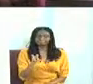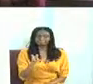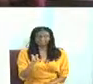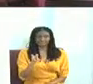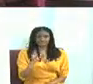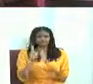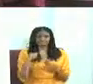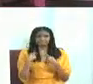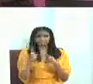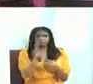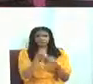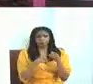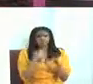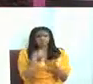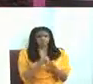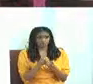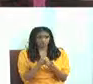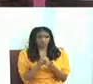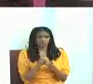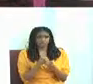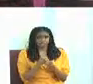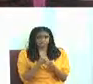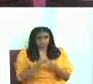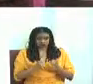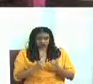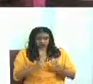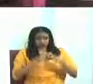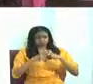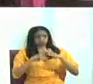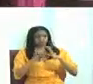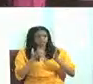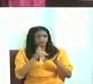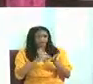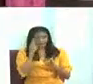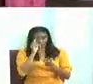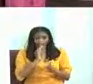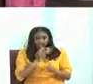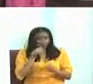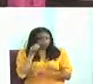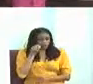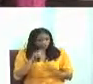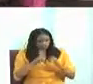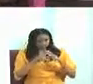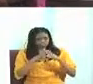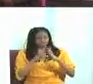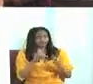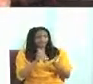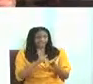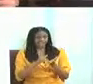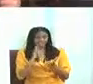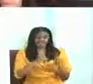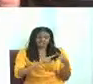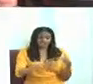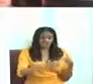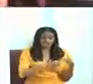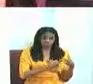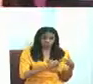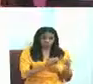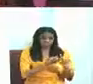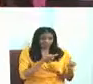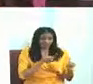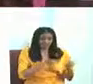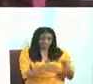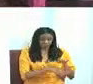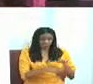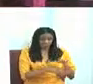year or so to put us back together, to put our homes back together, and most of us had to start from the studs